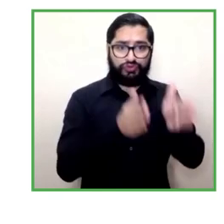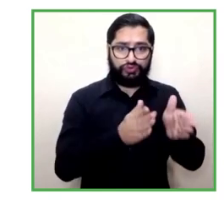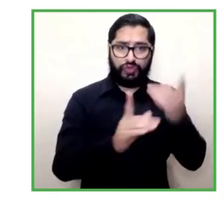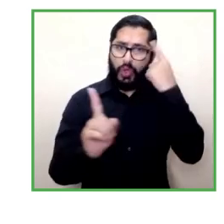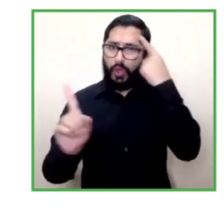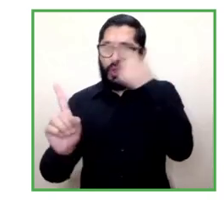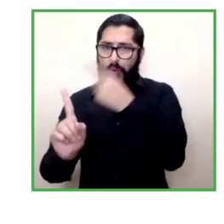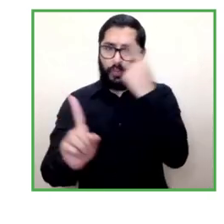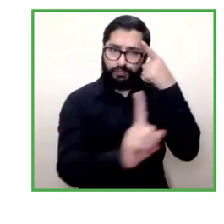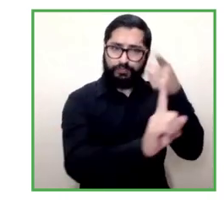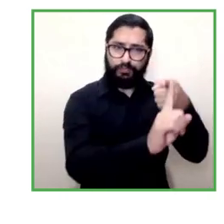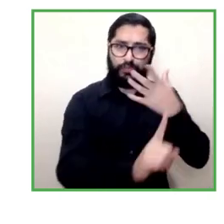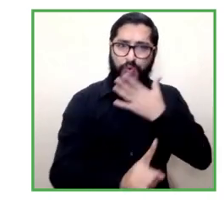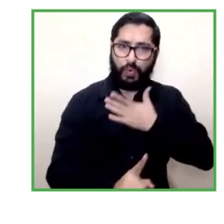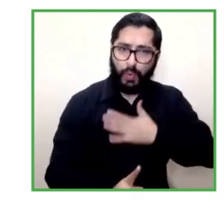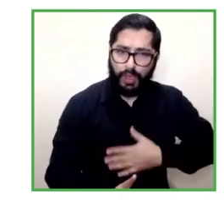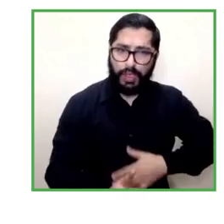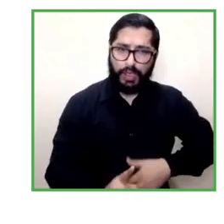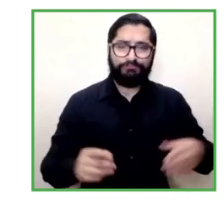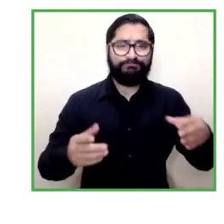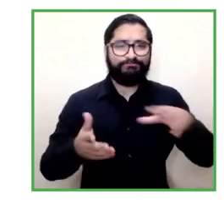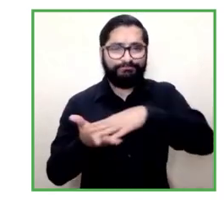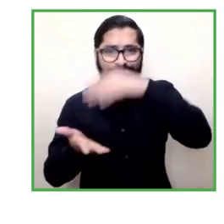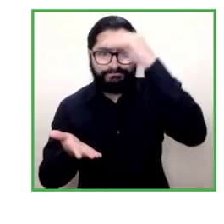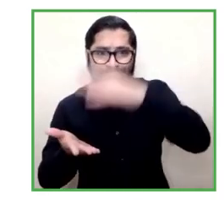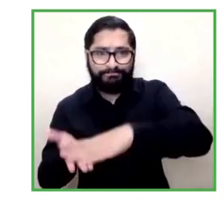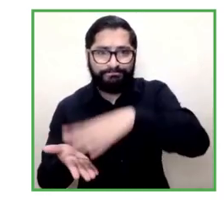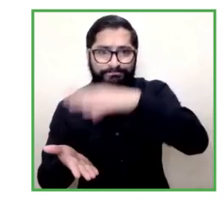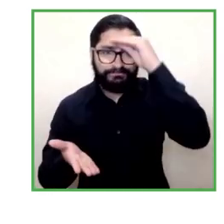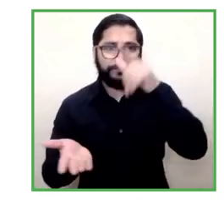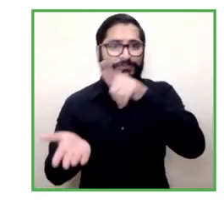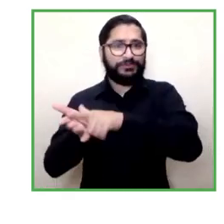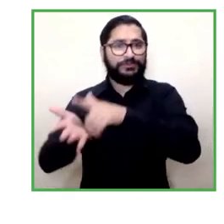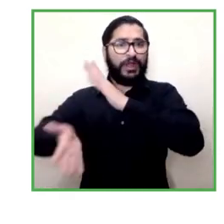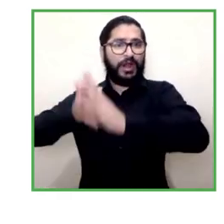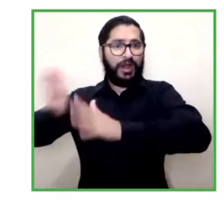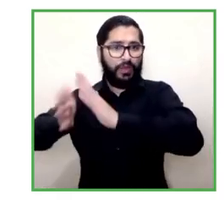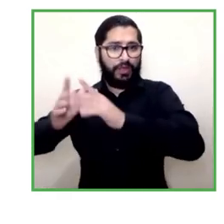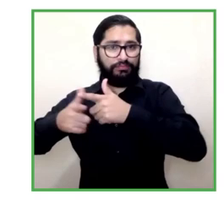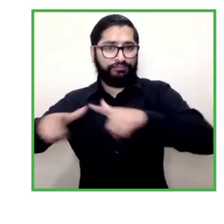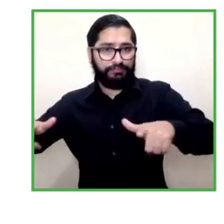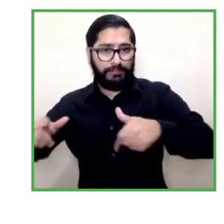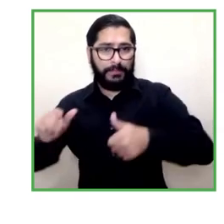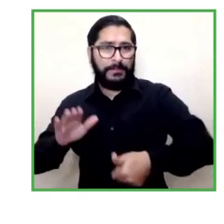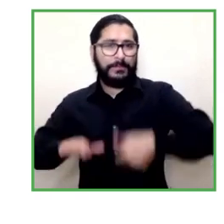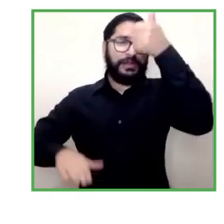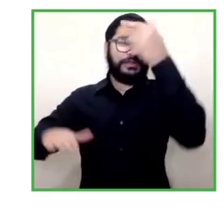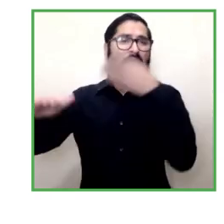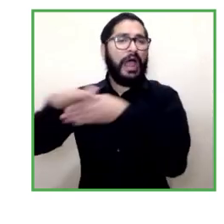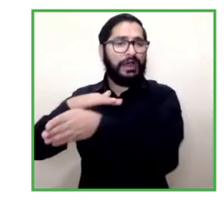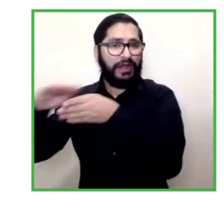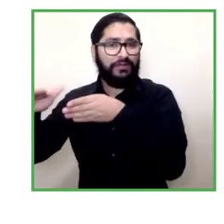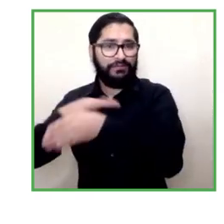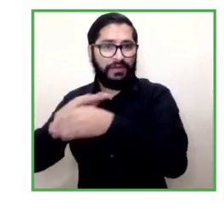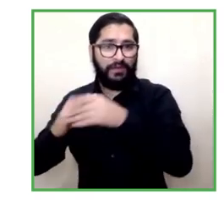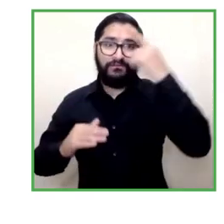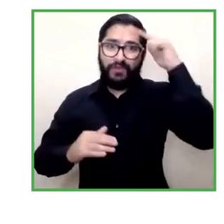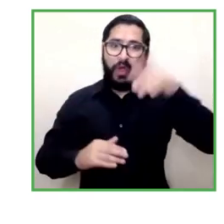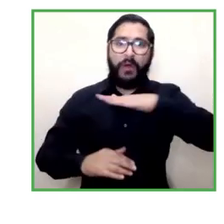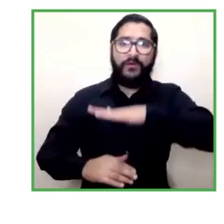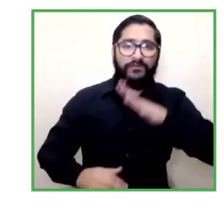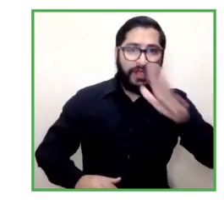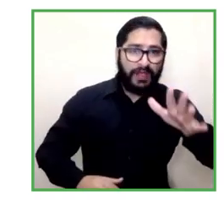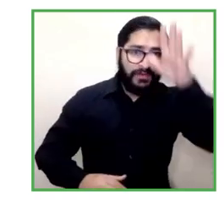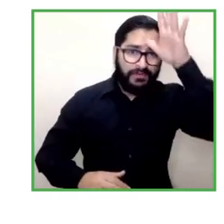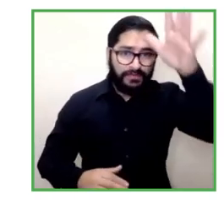accessible, affordable, and efficient. And we want to reach more than 60% of the world's deaf population within 2 years.